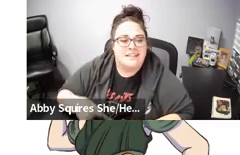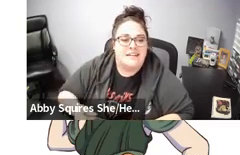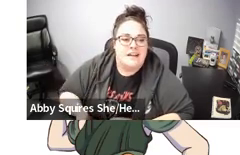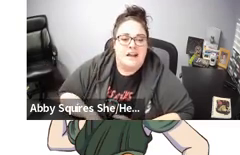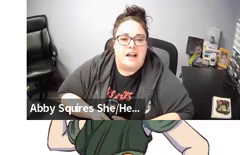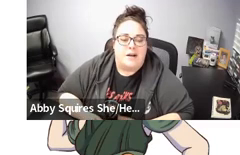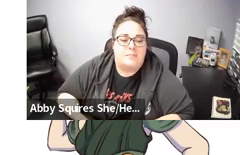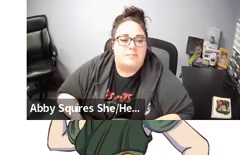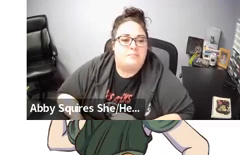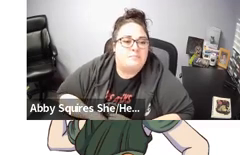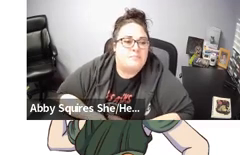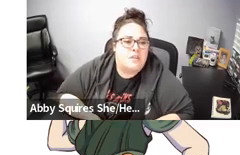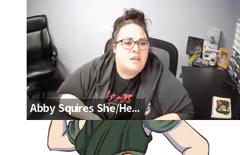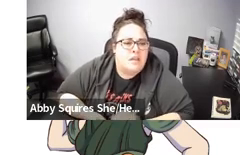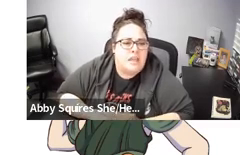it.